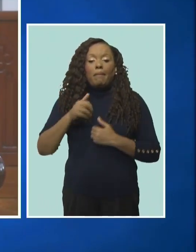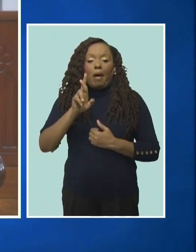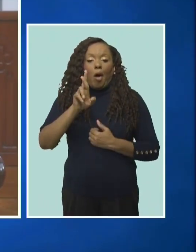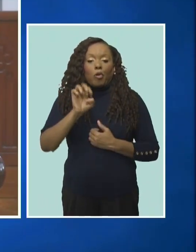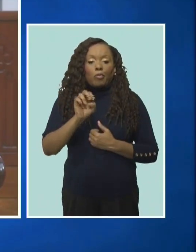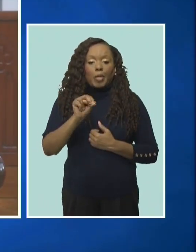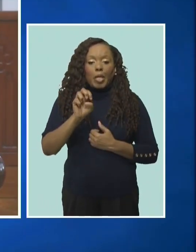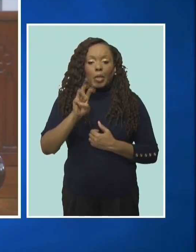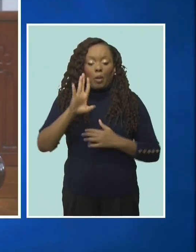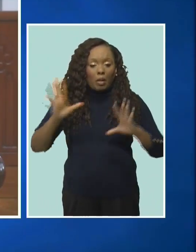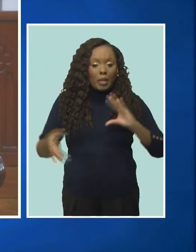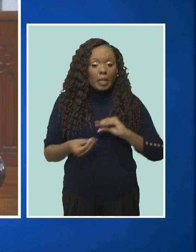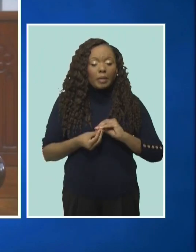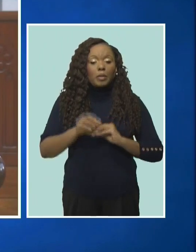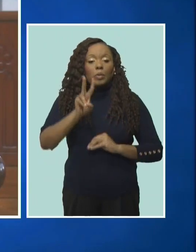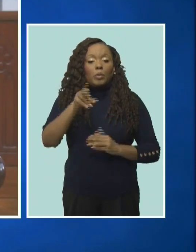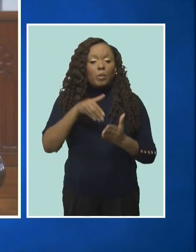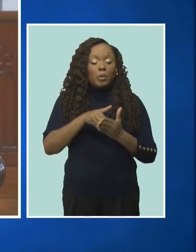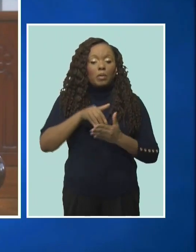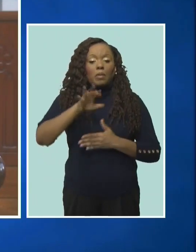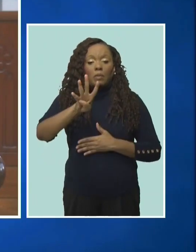of